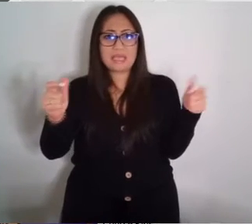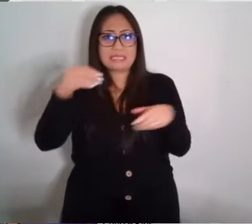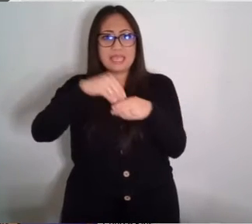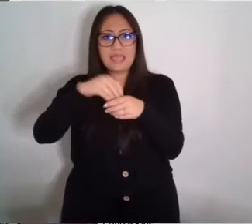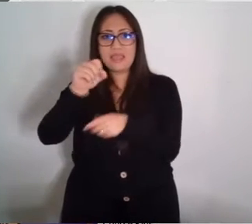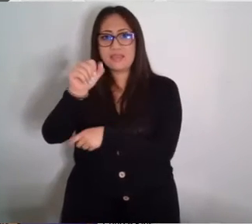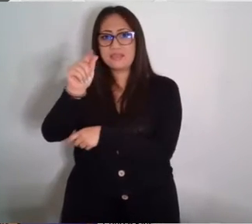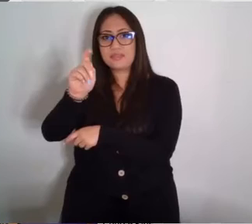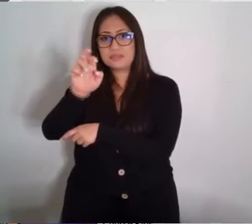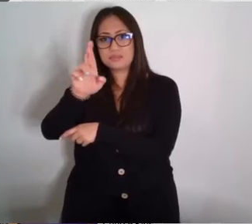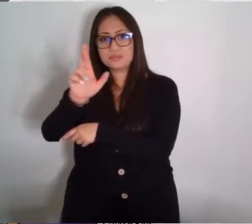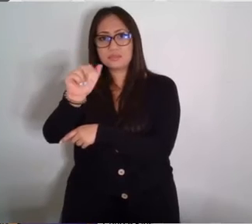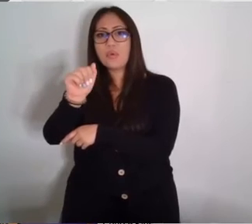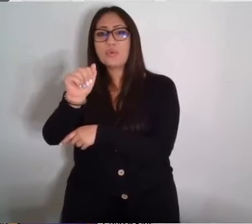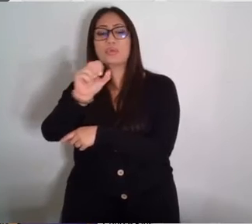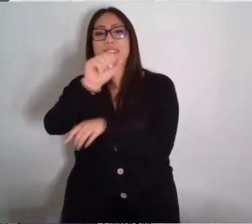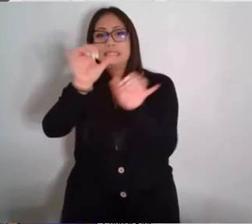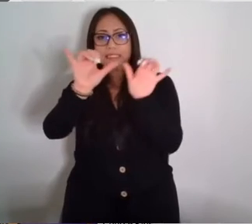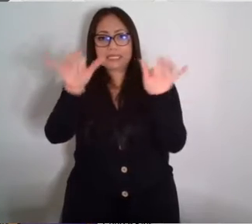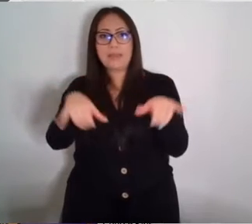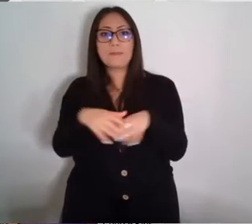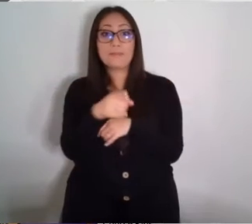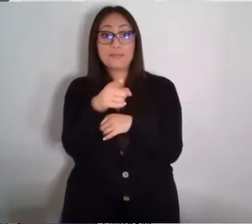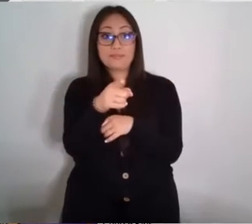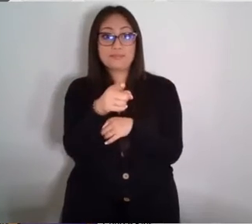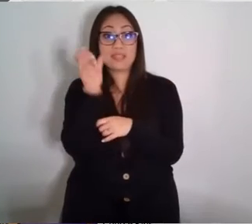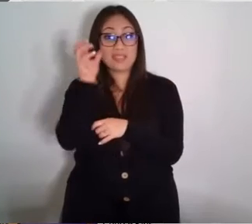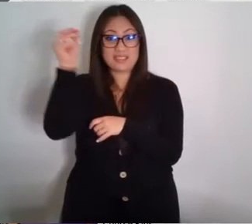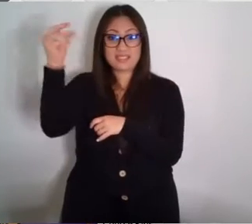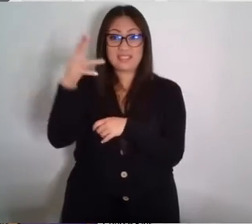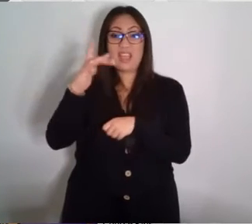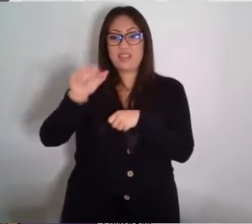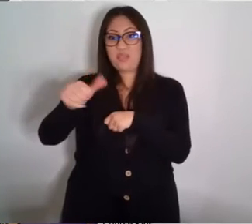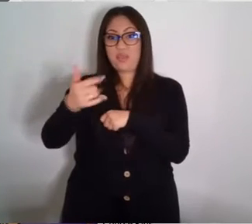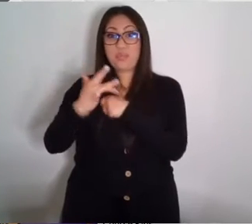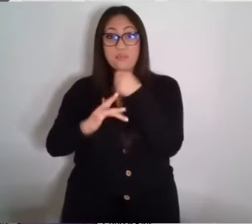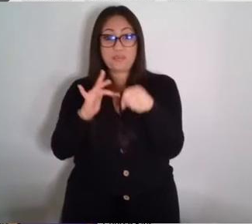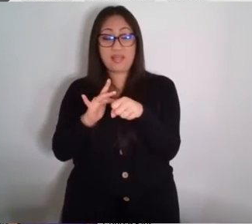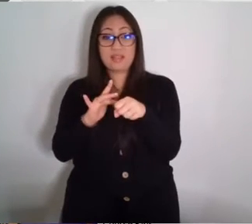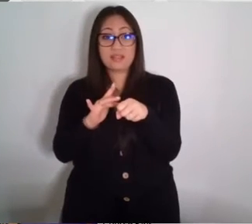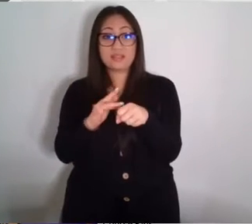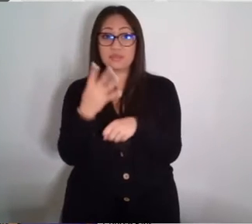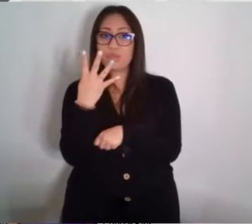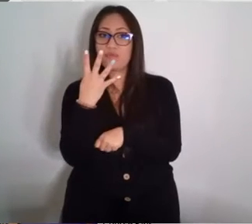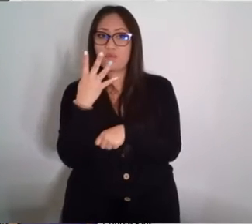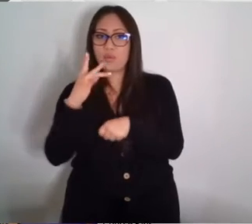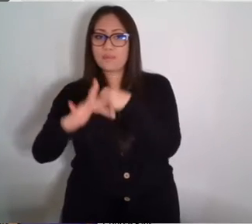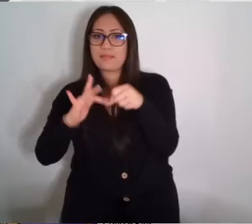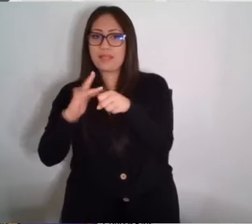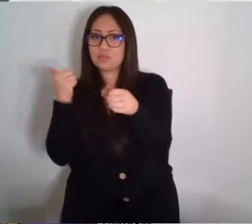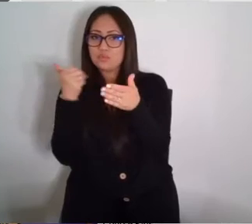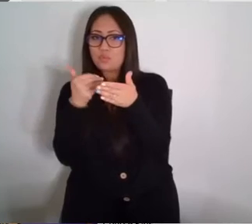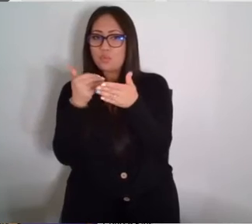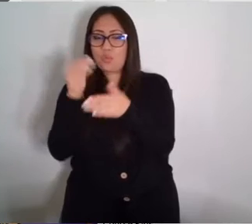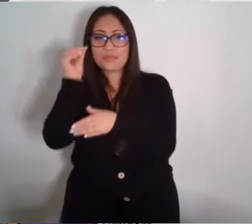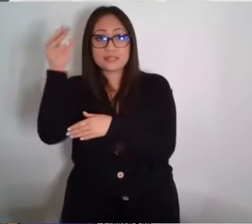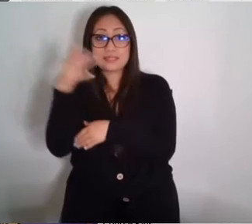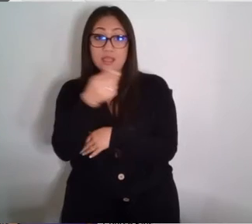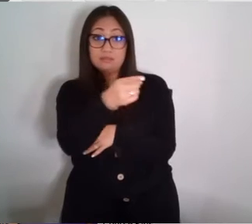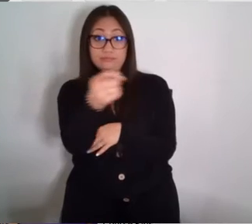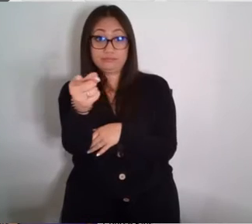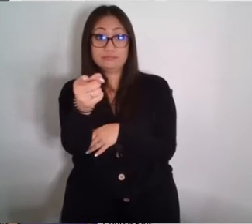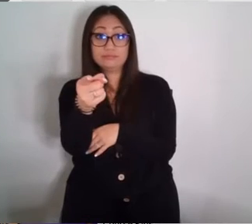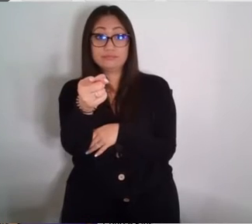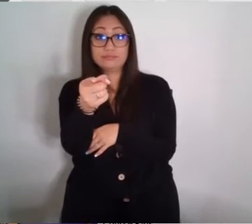up of the Sun, the Earth, and 7 other planets. The 4 planets that are closest to the Sun, including Earth, are smaller, solid, rocky worlds. Those are